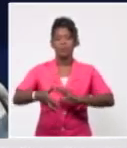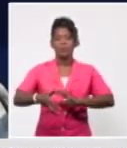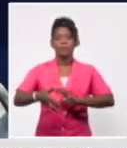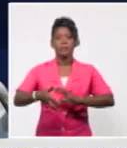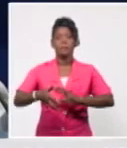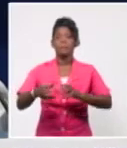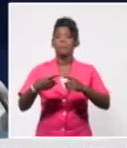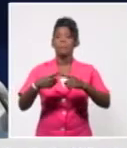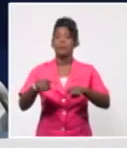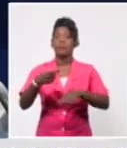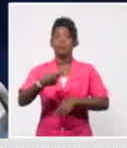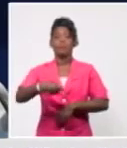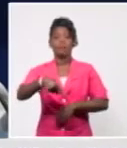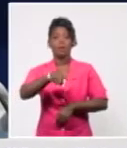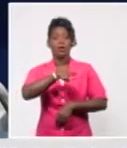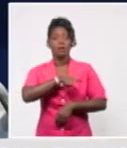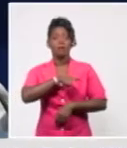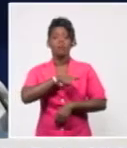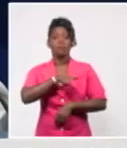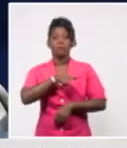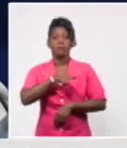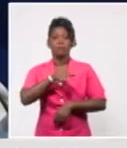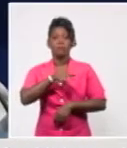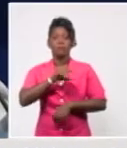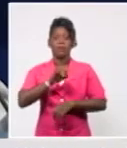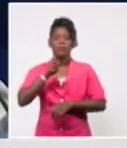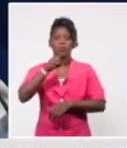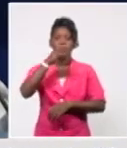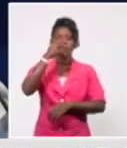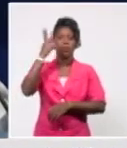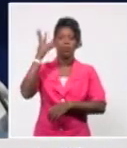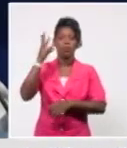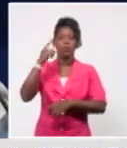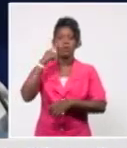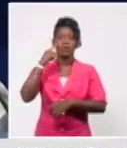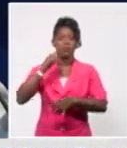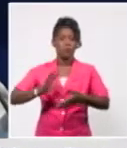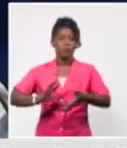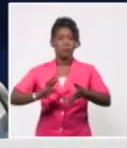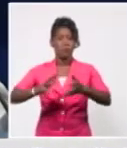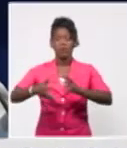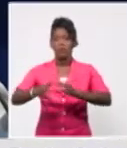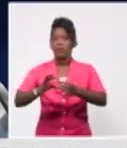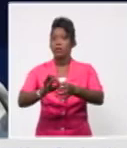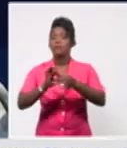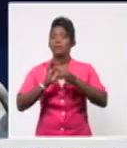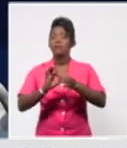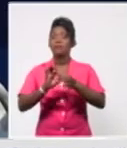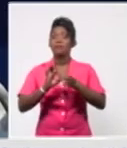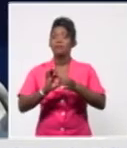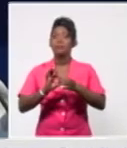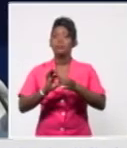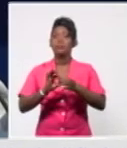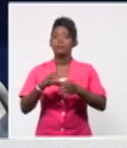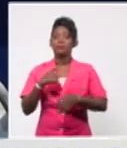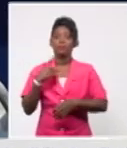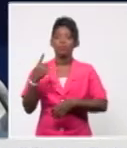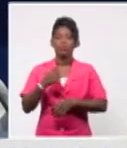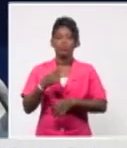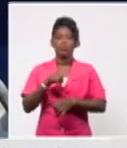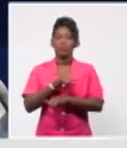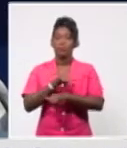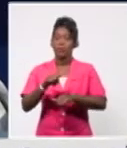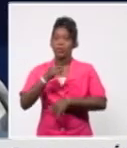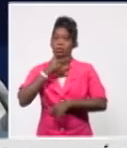from pre-existing medical conditions. He was admitted to hospital on August 20th